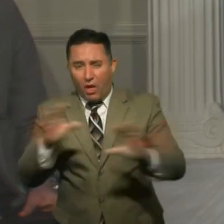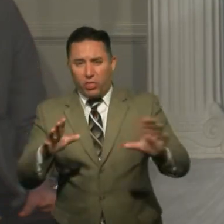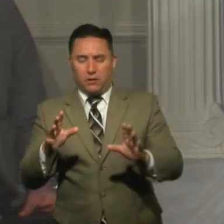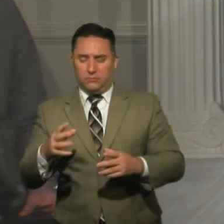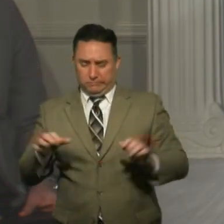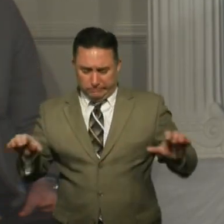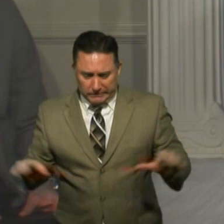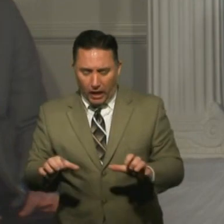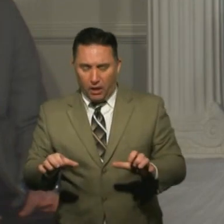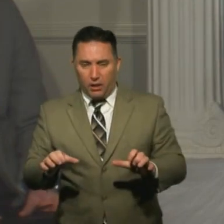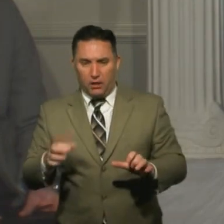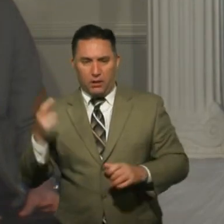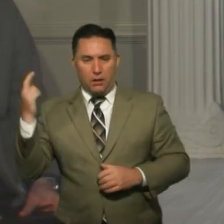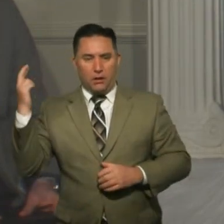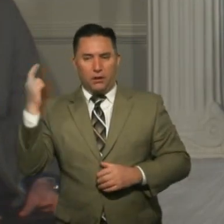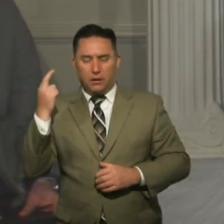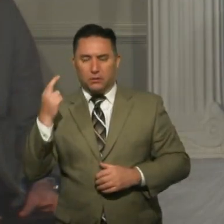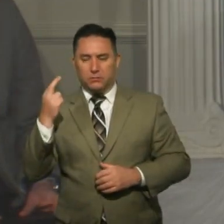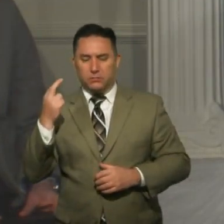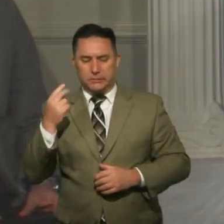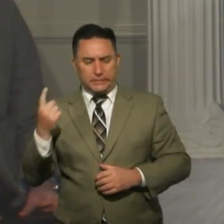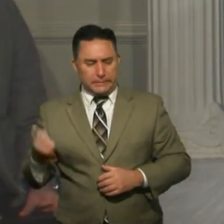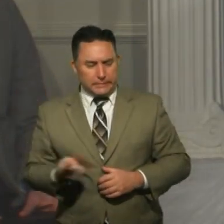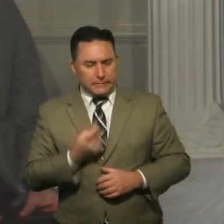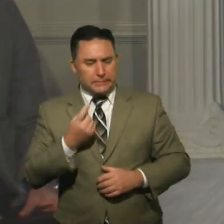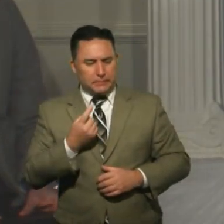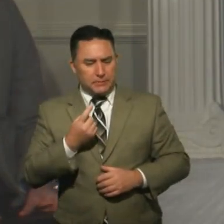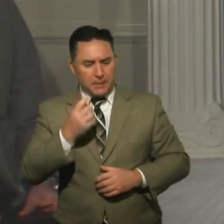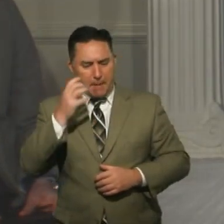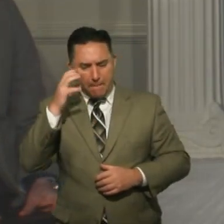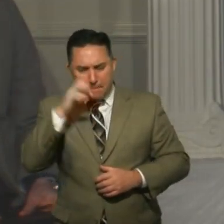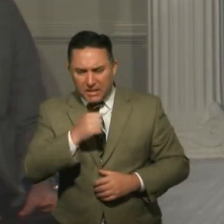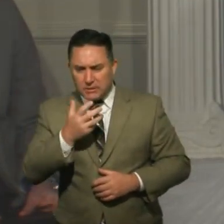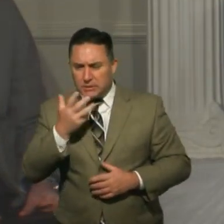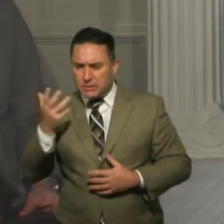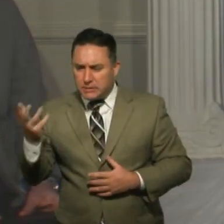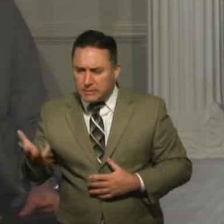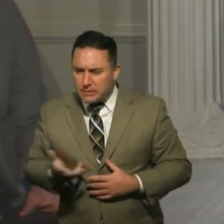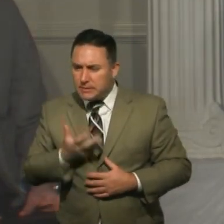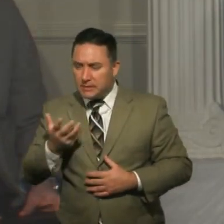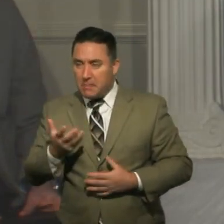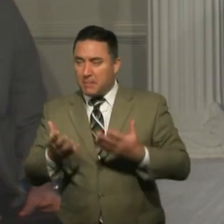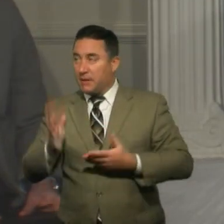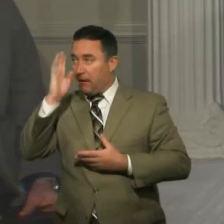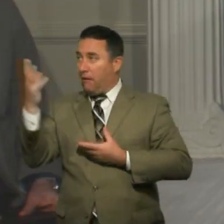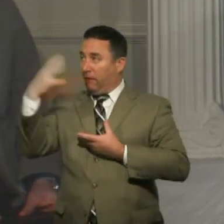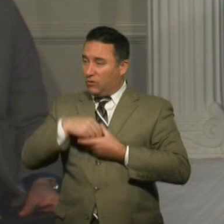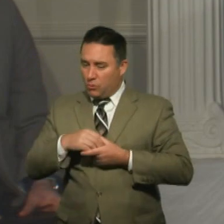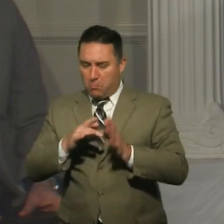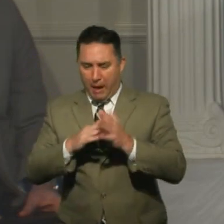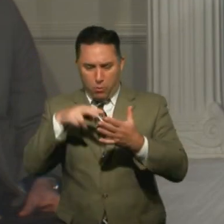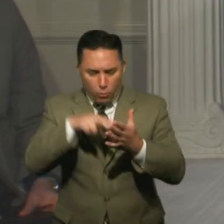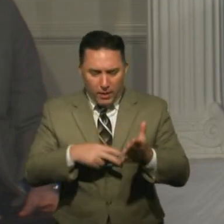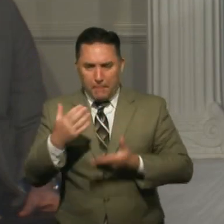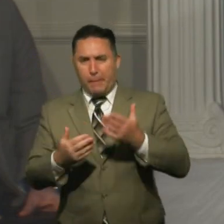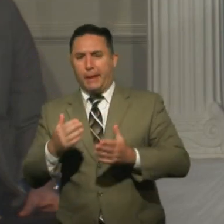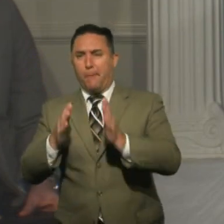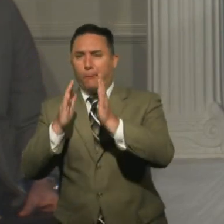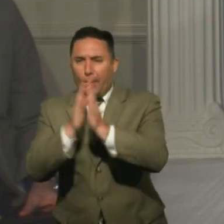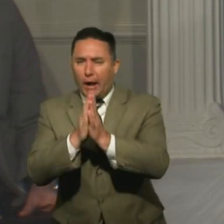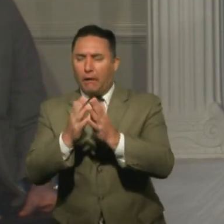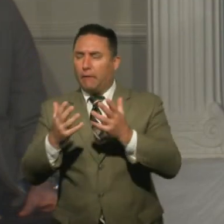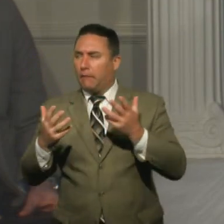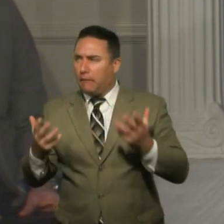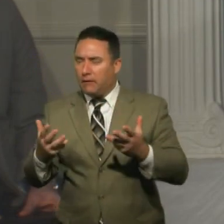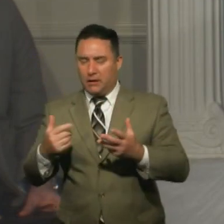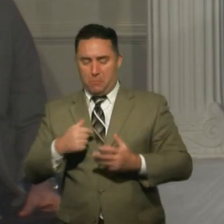done something where you realize, you know what, I'm missing something? And maybe you're not including God in your Bible reading. Maybe it's prayer. Maybe it's just, you know